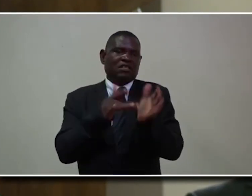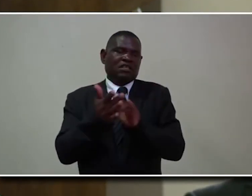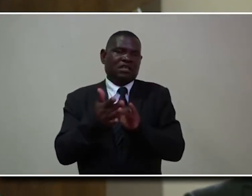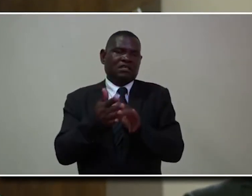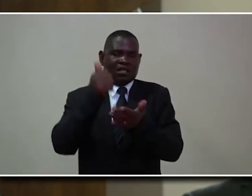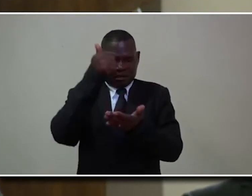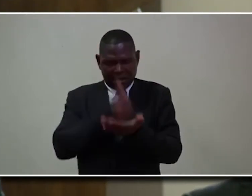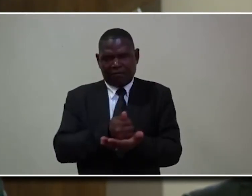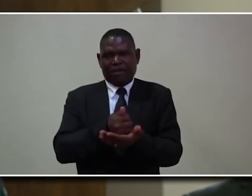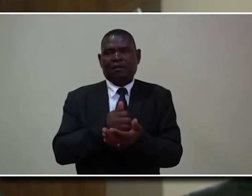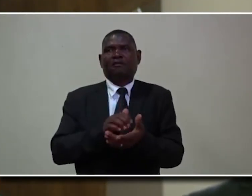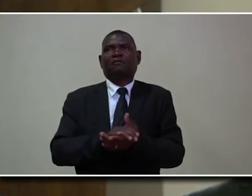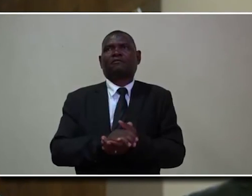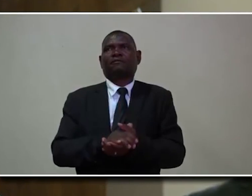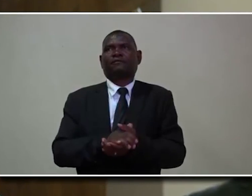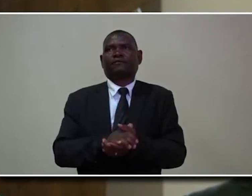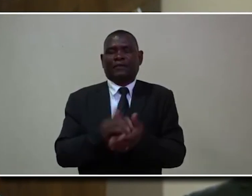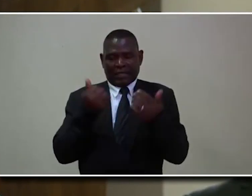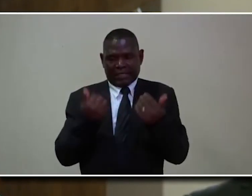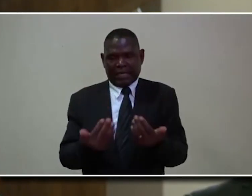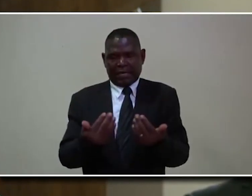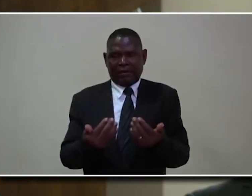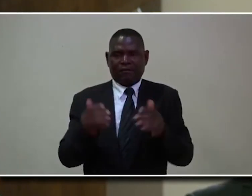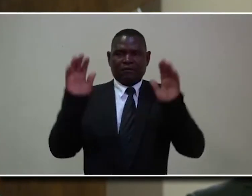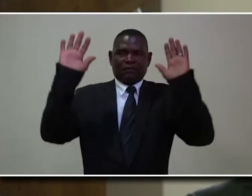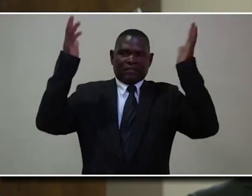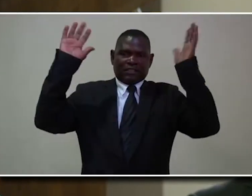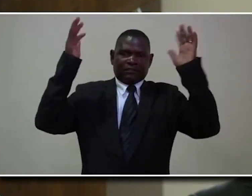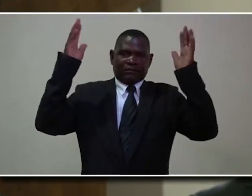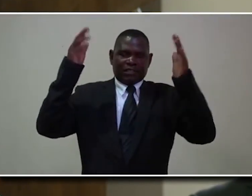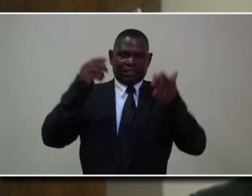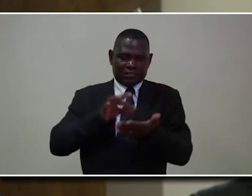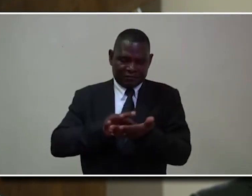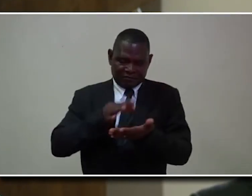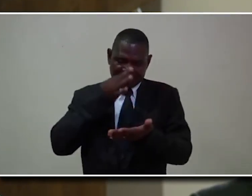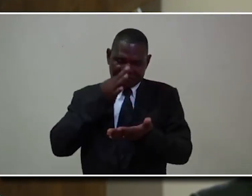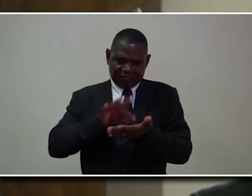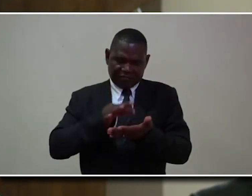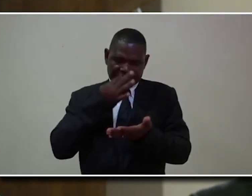Amen. And now we are going to celebrate Holy Communion.